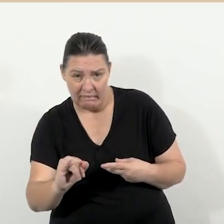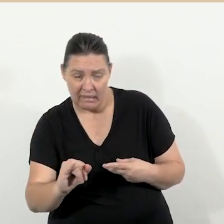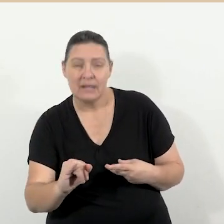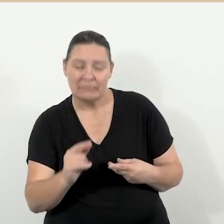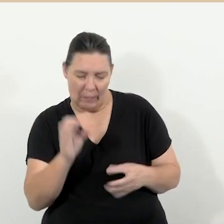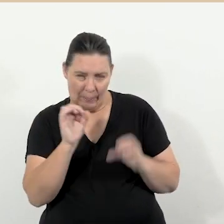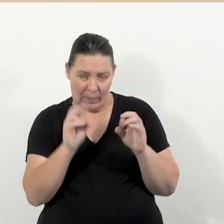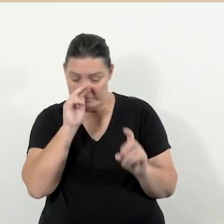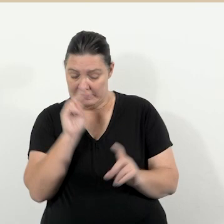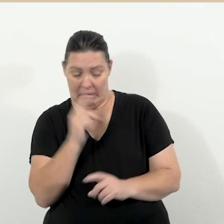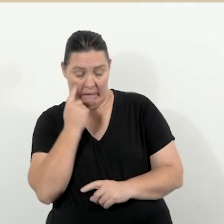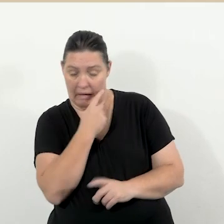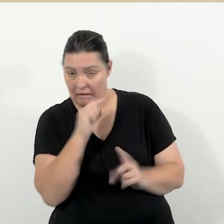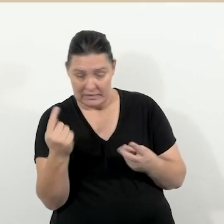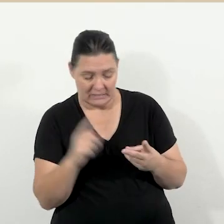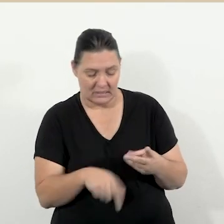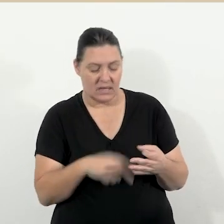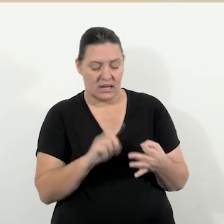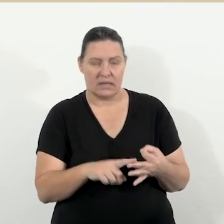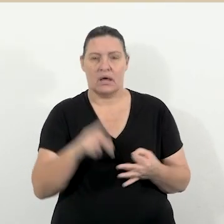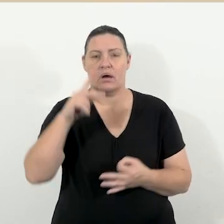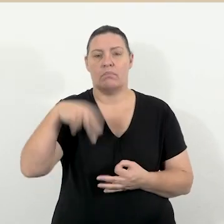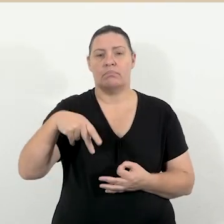of a microorganism, as well as